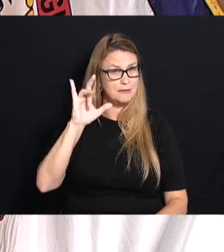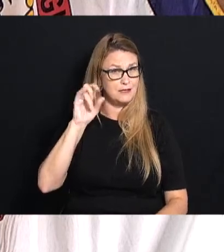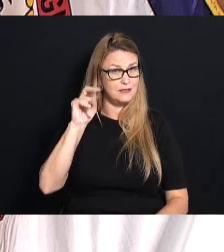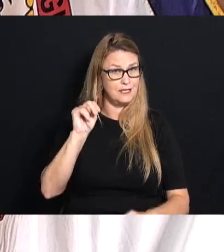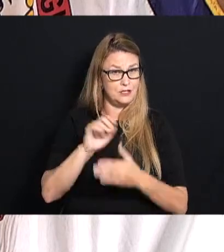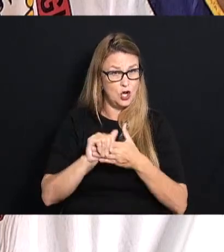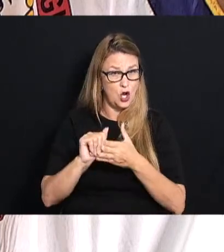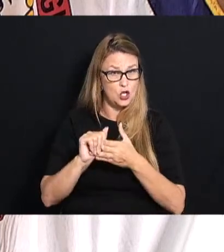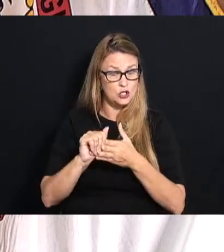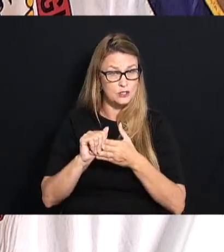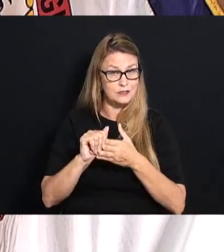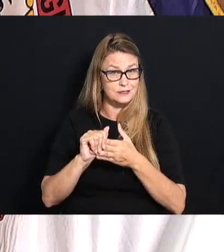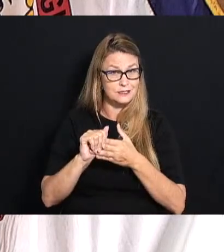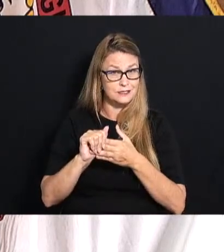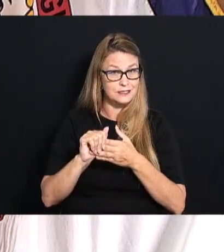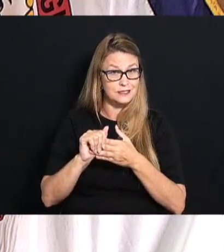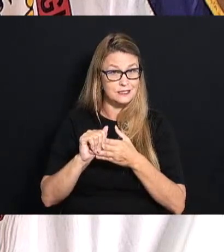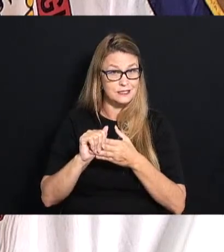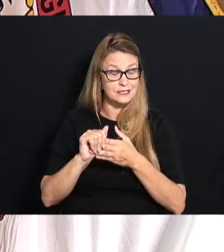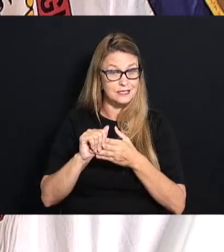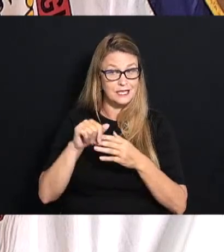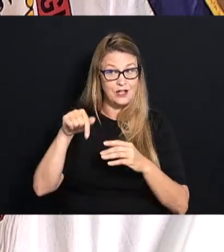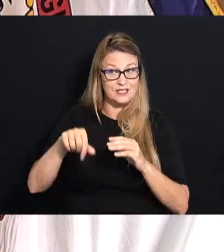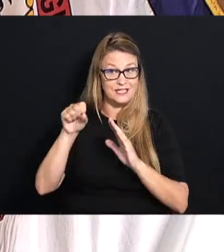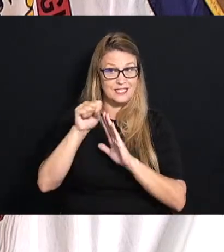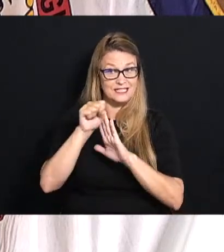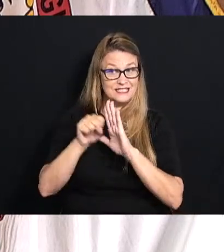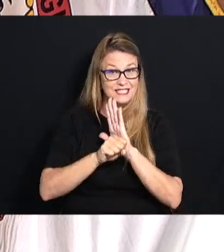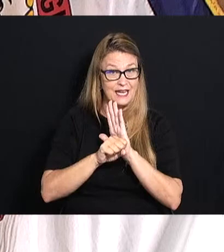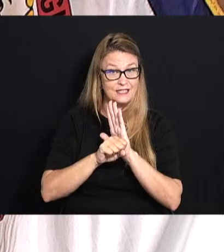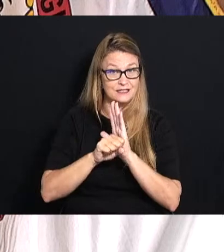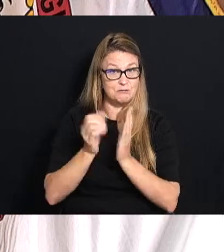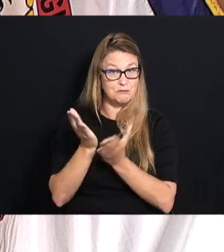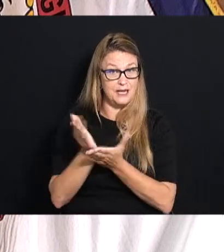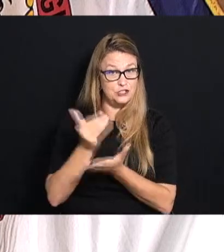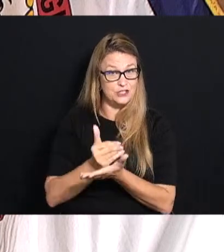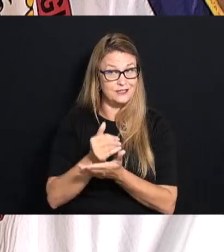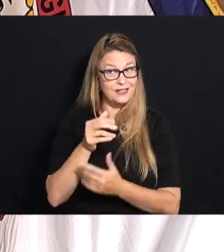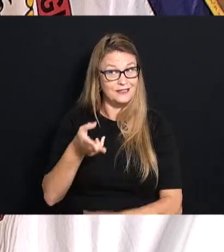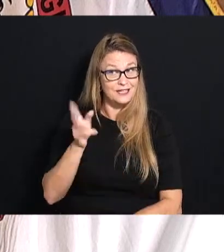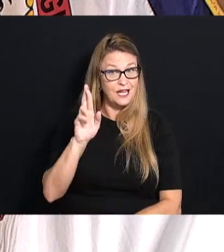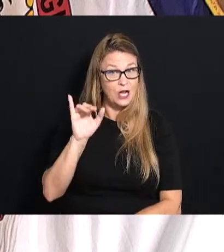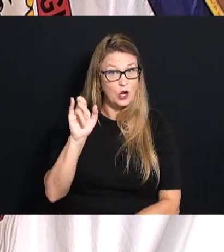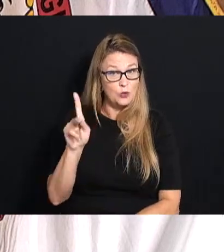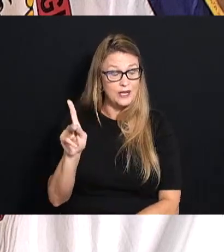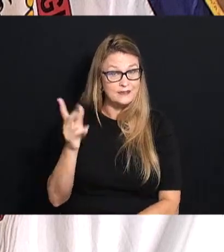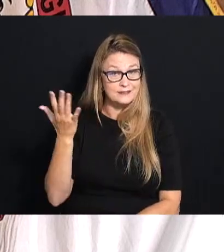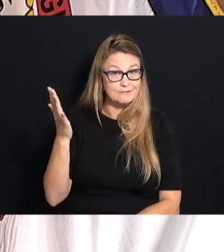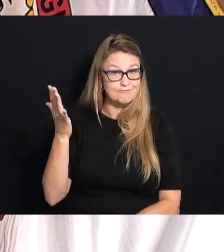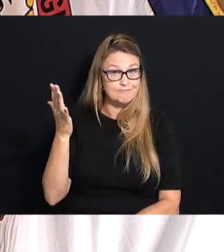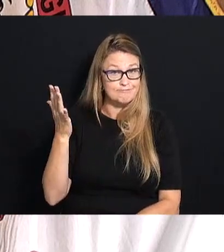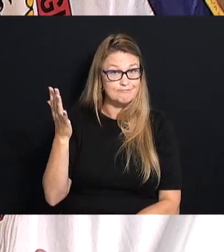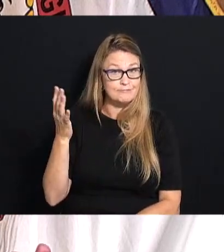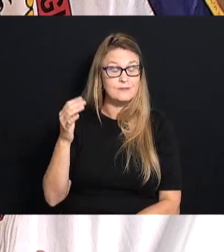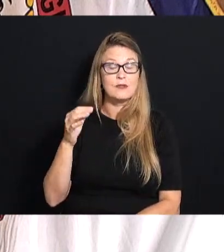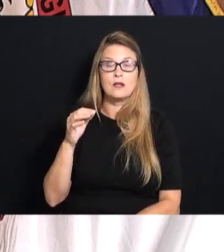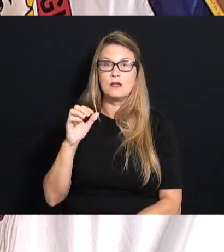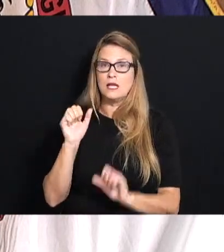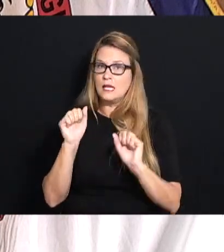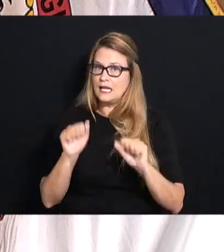base building to the state's budget is risky. It's just risky. That's all there is to it. Can we all